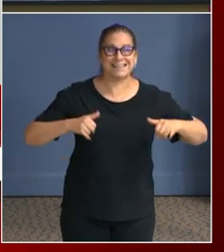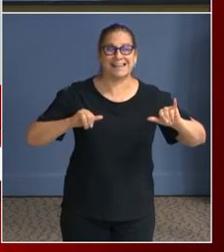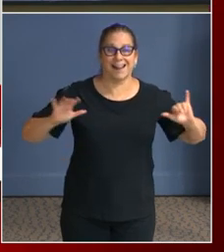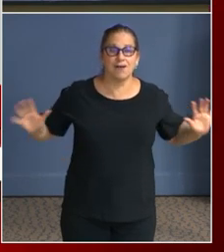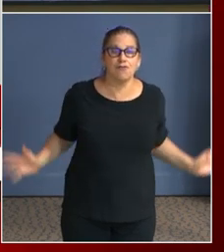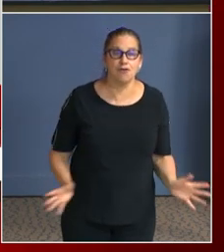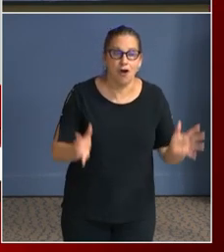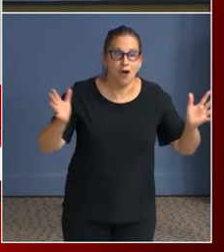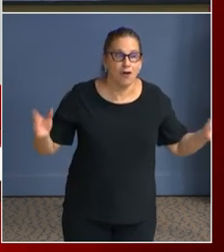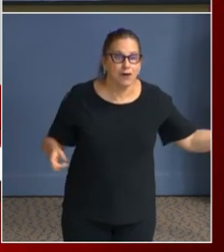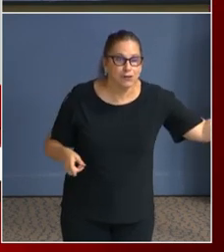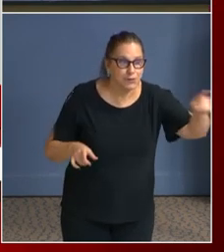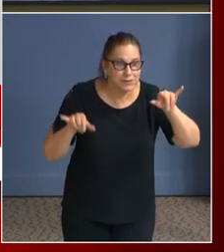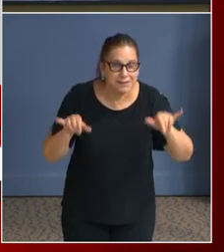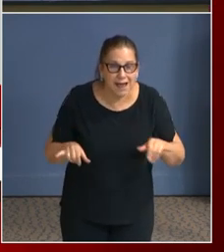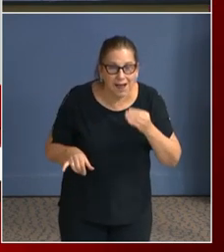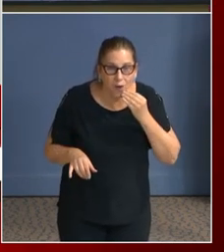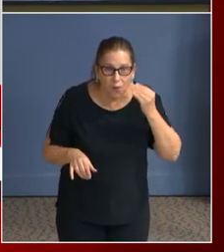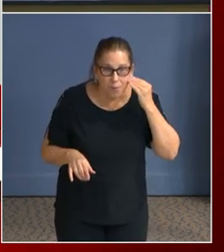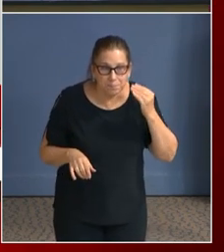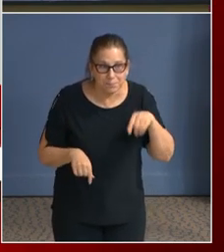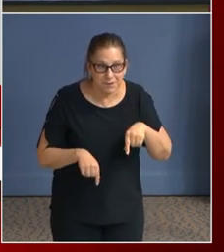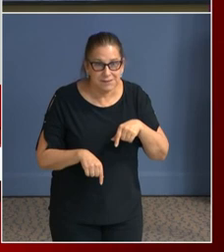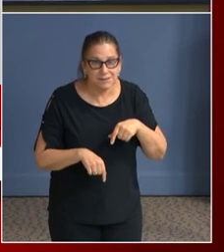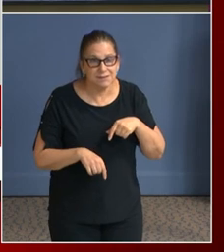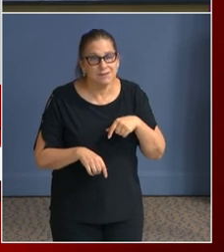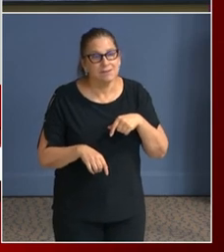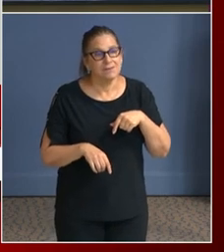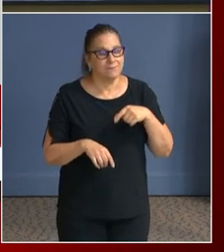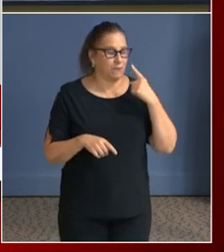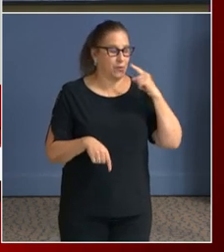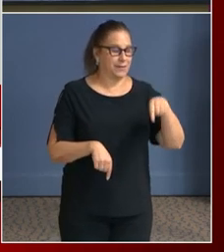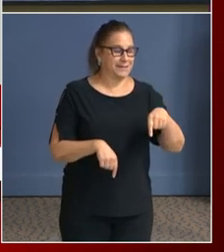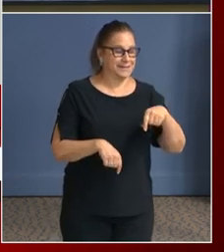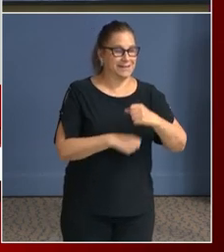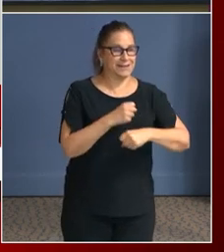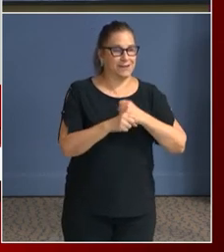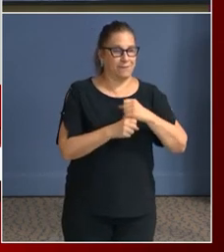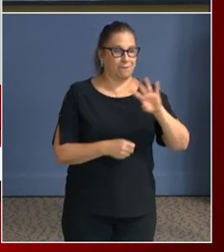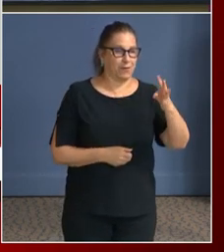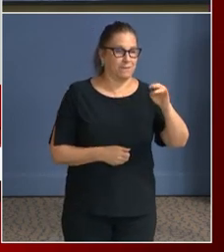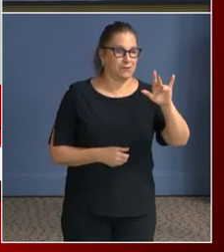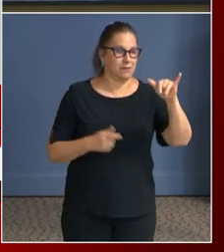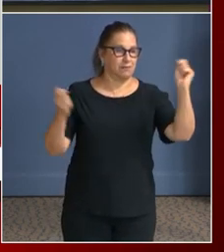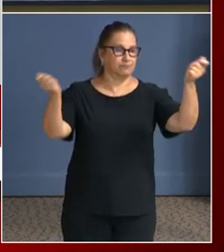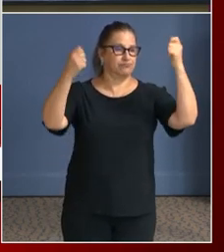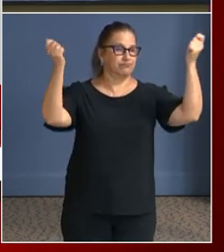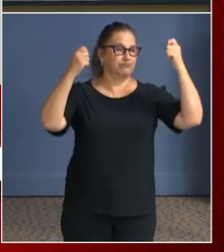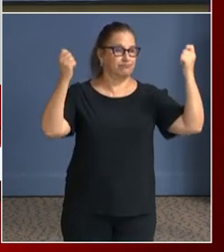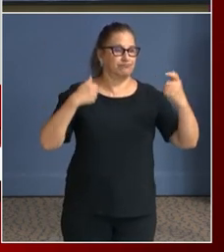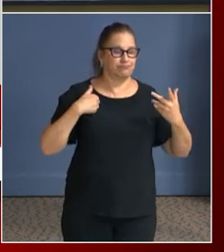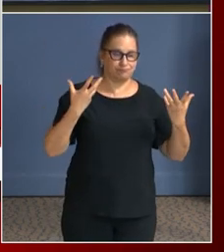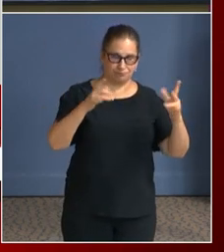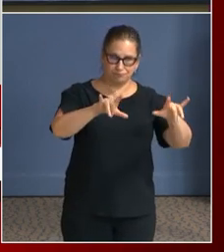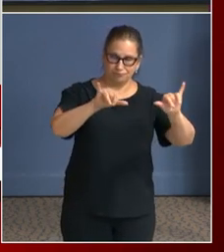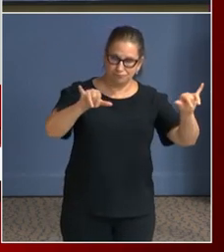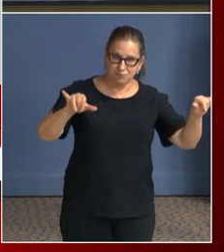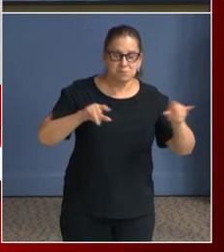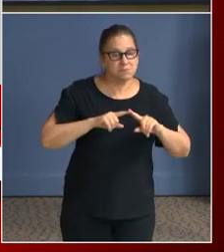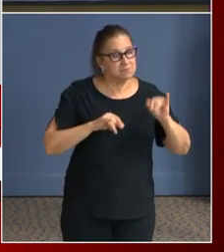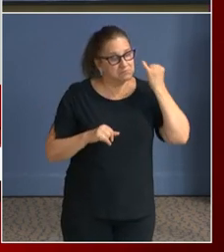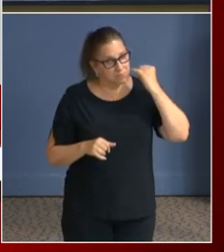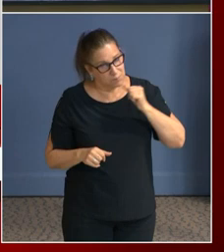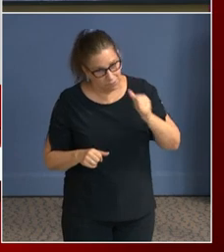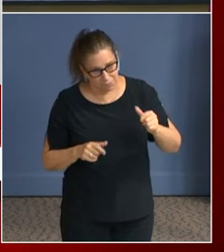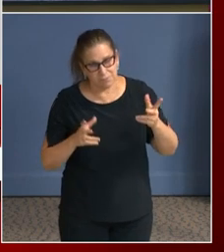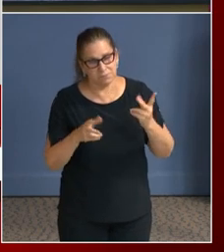home for this year's celebration. We want to emphasize that the virus is still in our